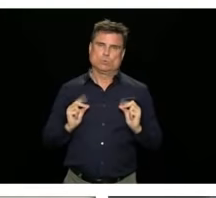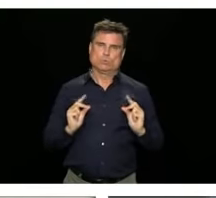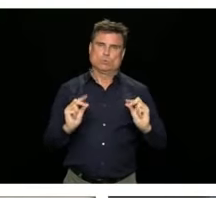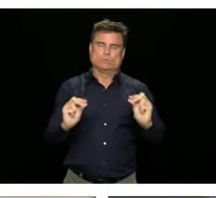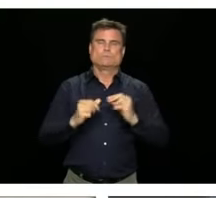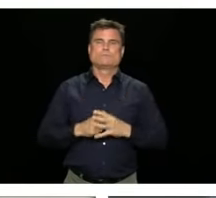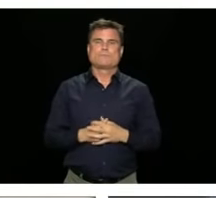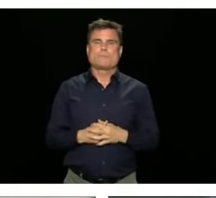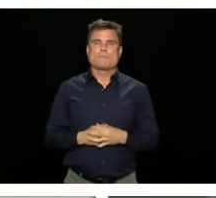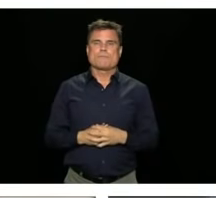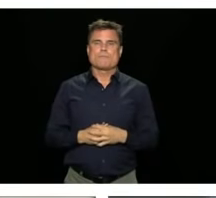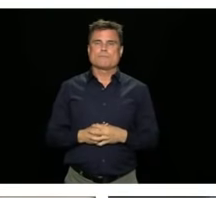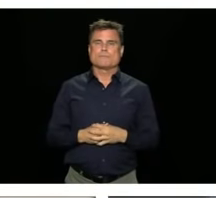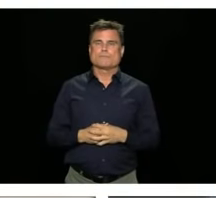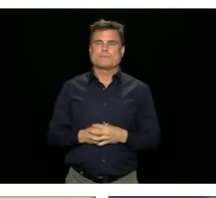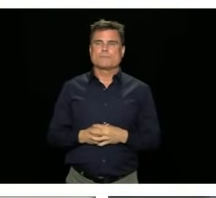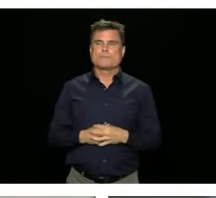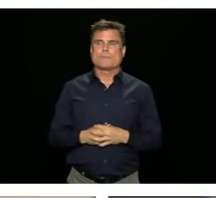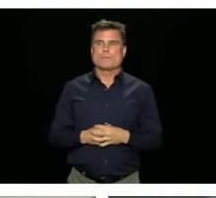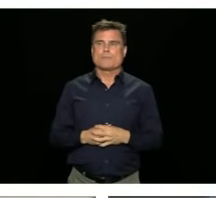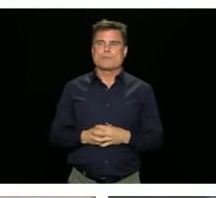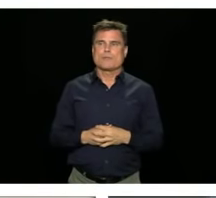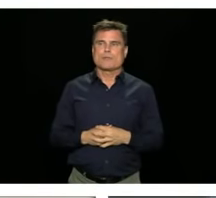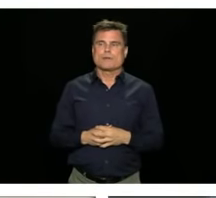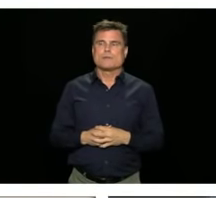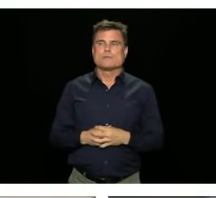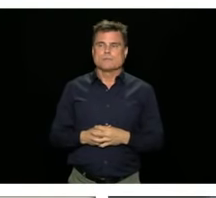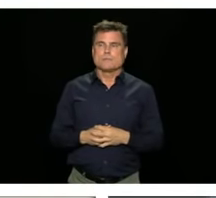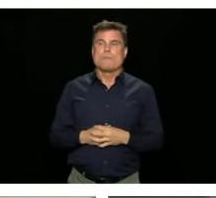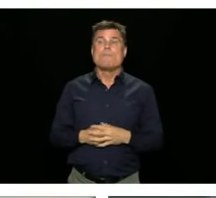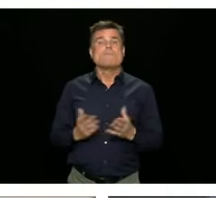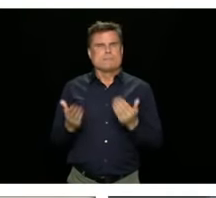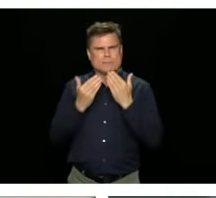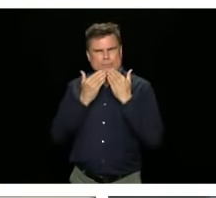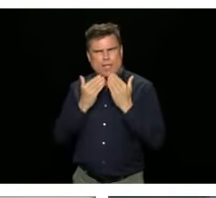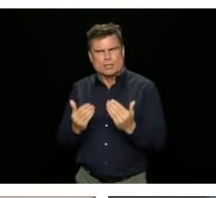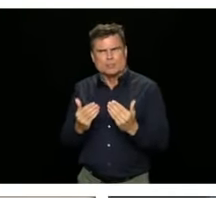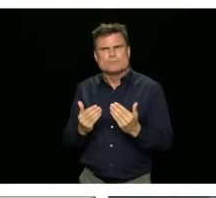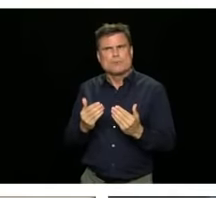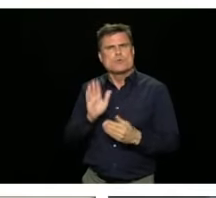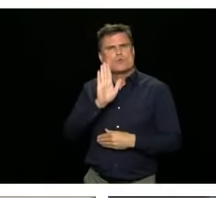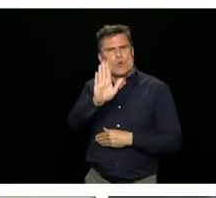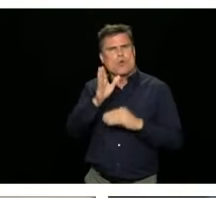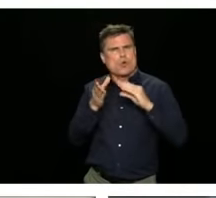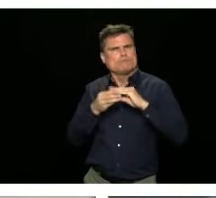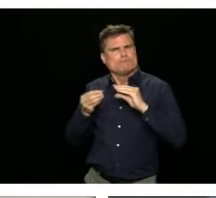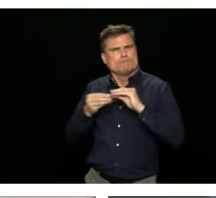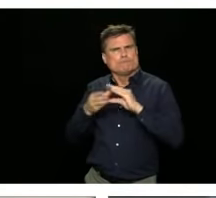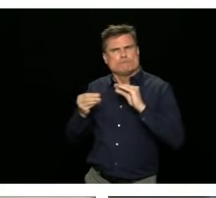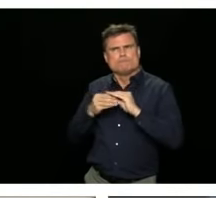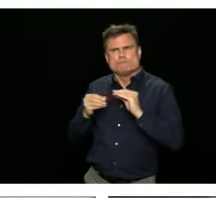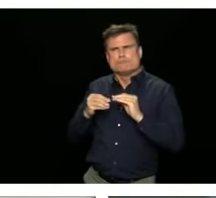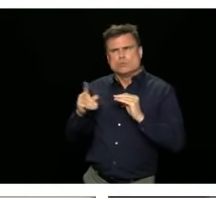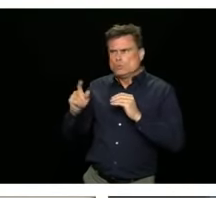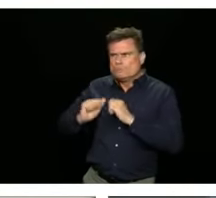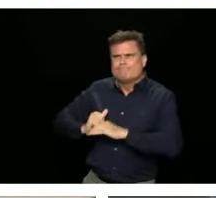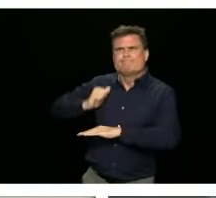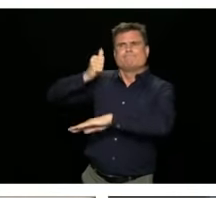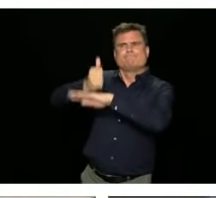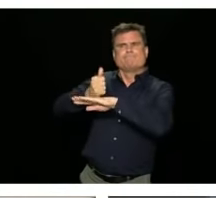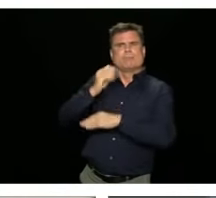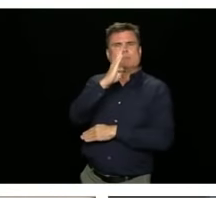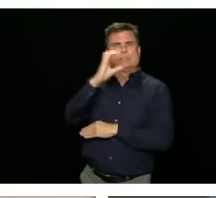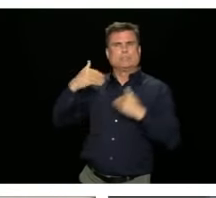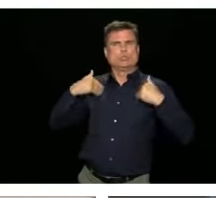BC Human Rights Commission here in British Columbia and all the work that the community has been doing. So now we will begin to with